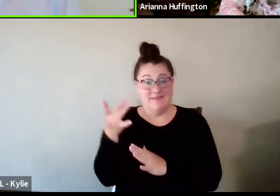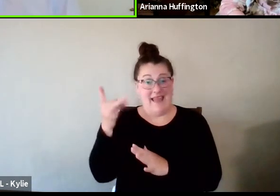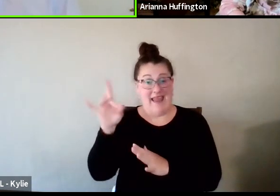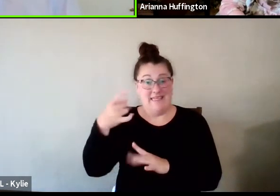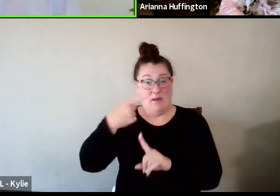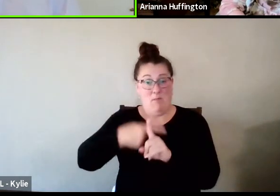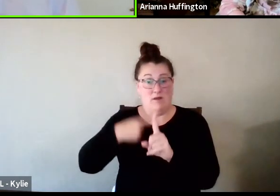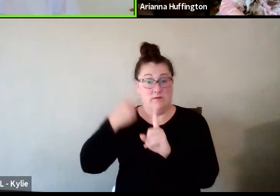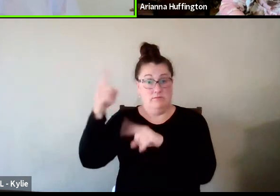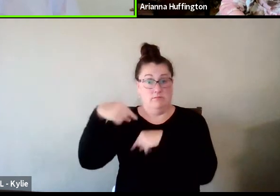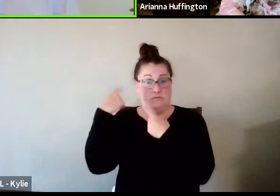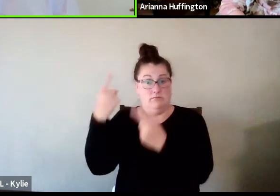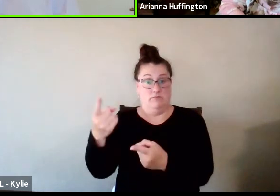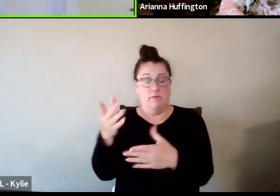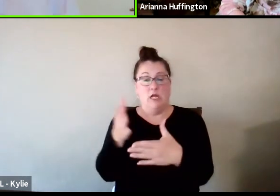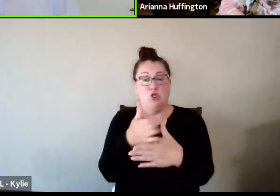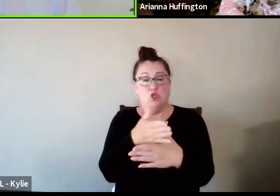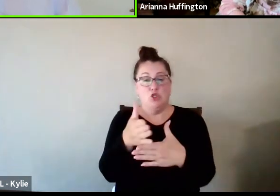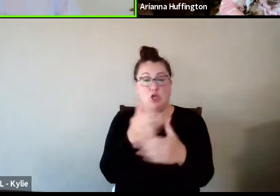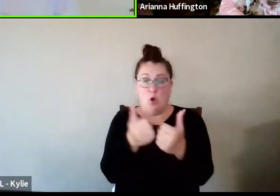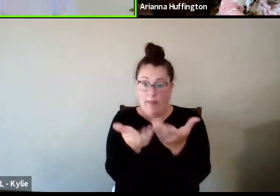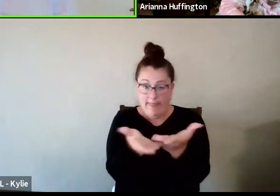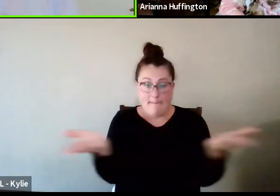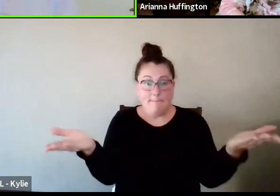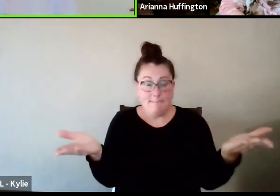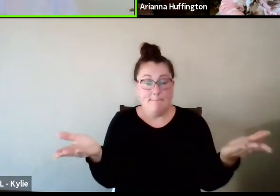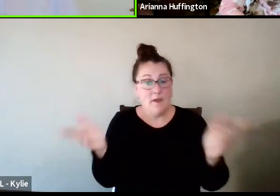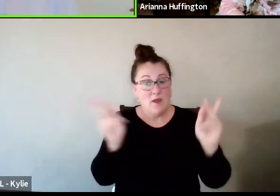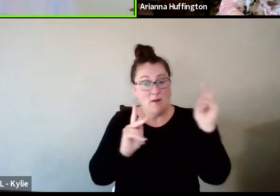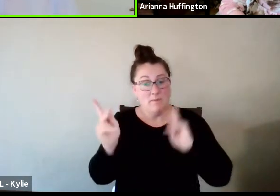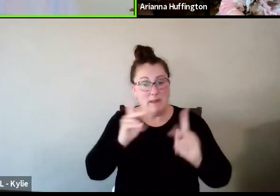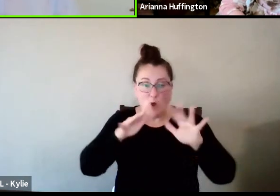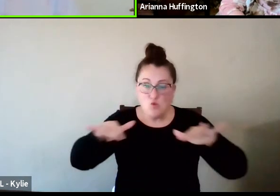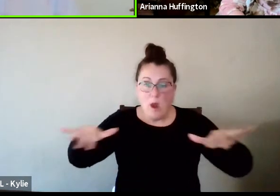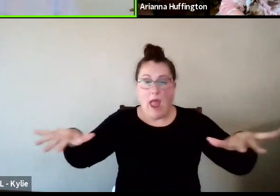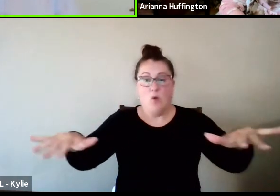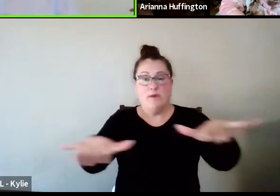months, and being able to share with them, with people around us,